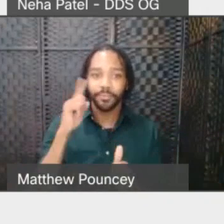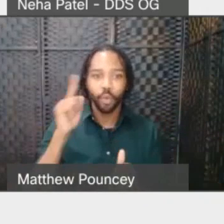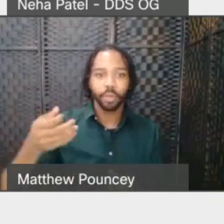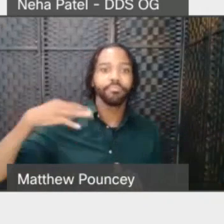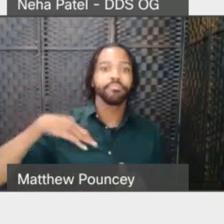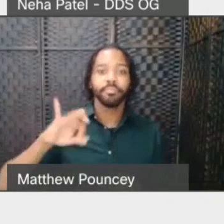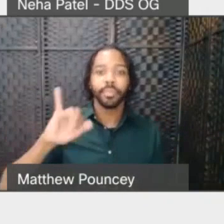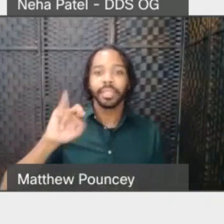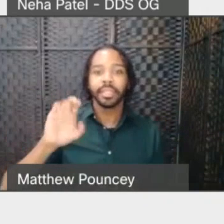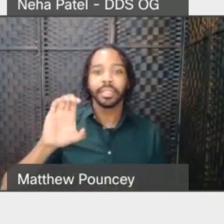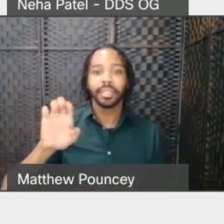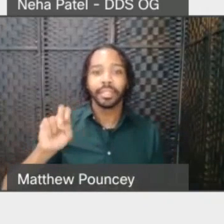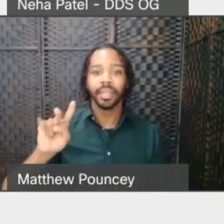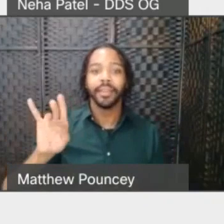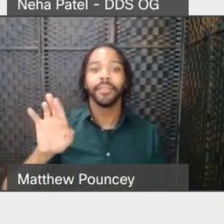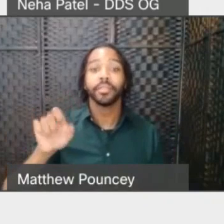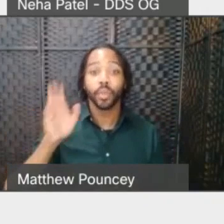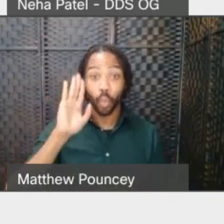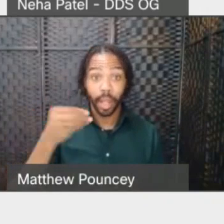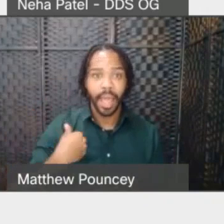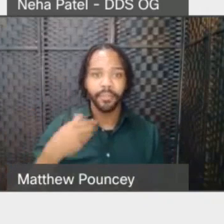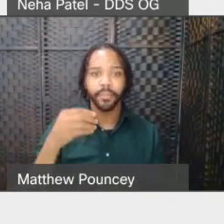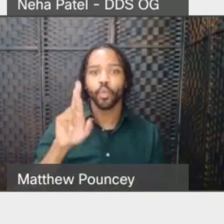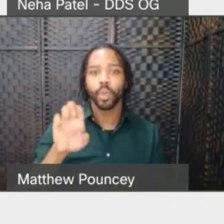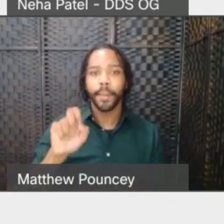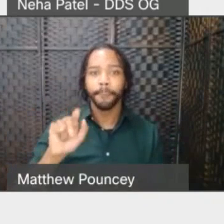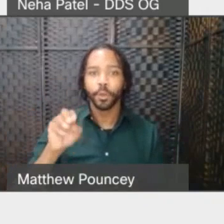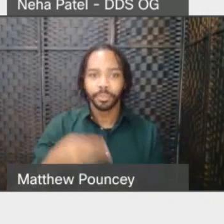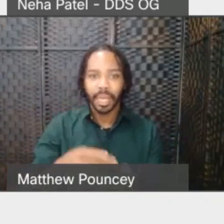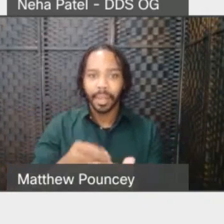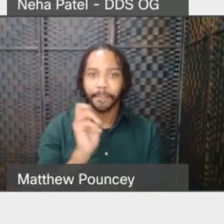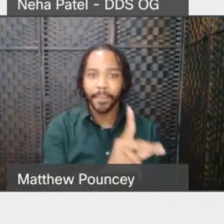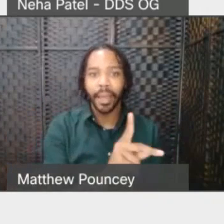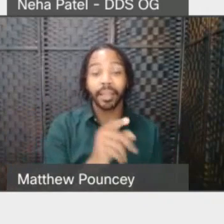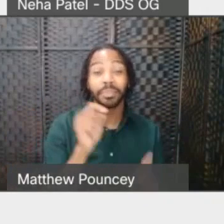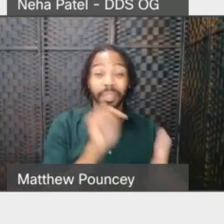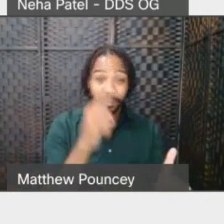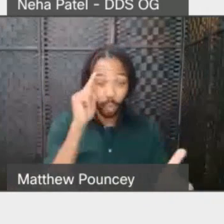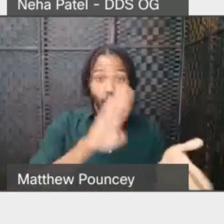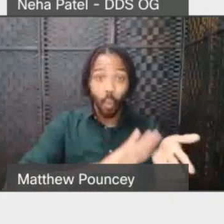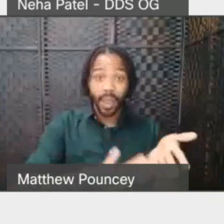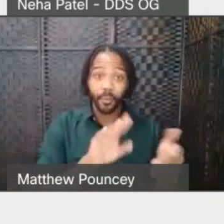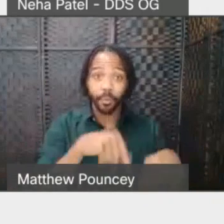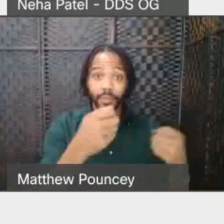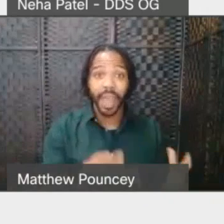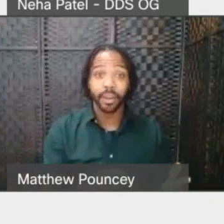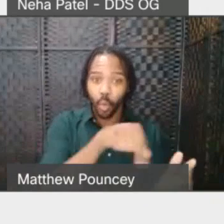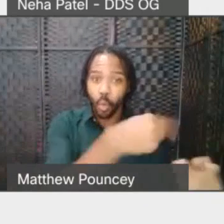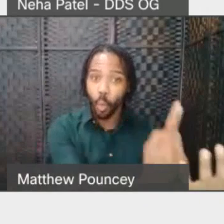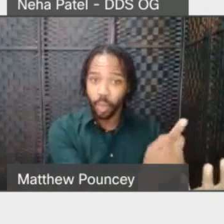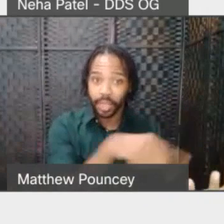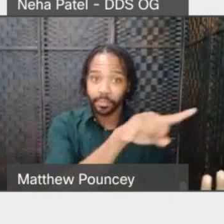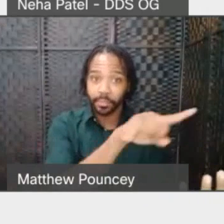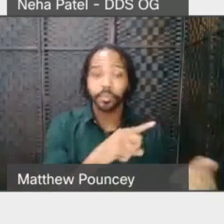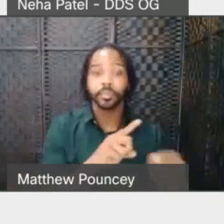be reimbursed. The reimbursement rate, which would be for waiver providers only,